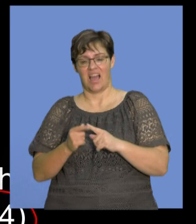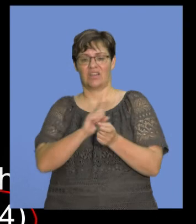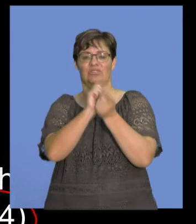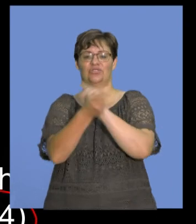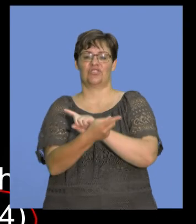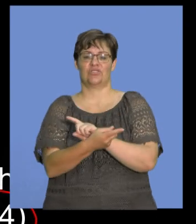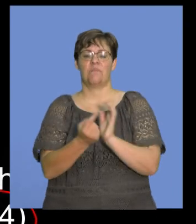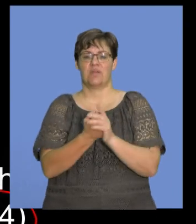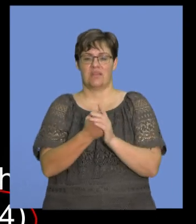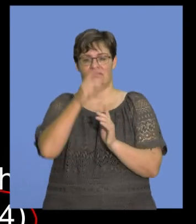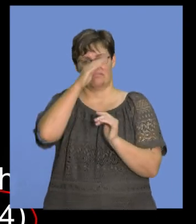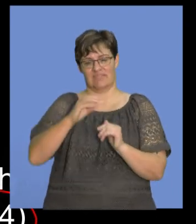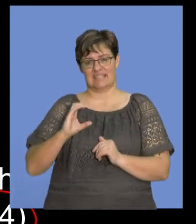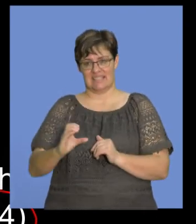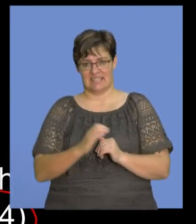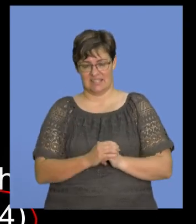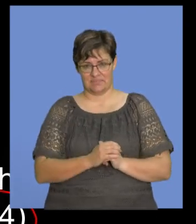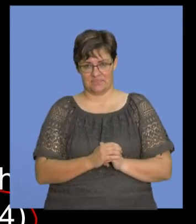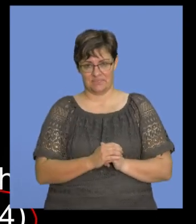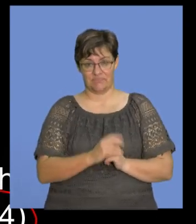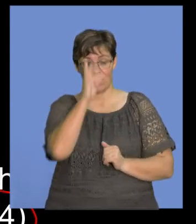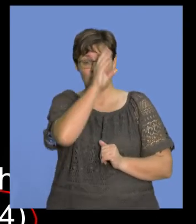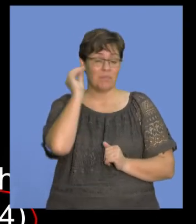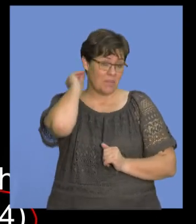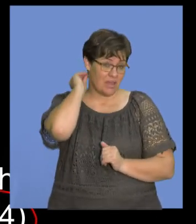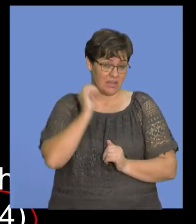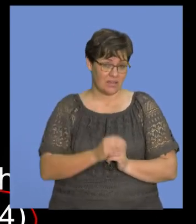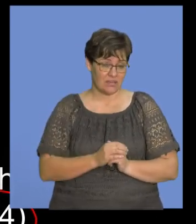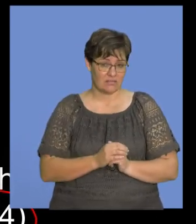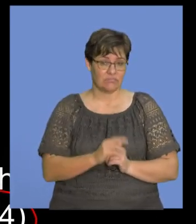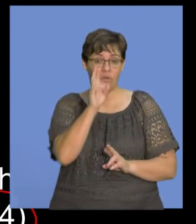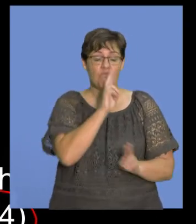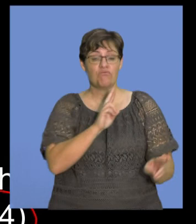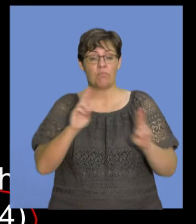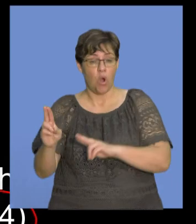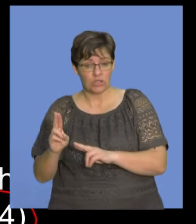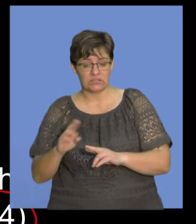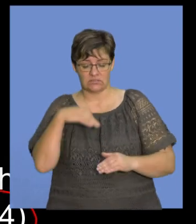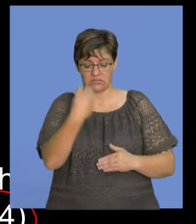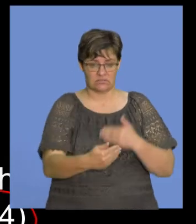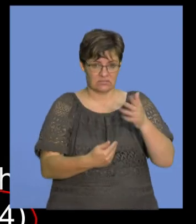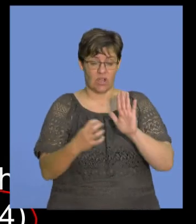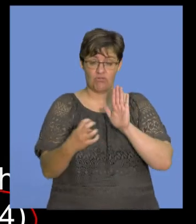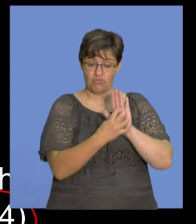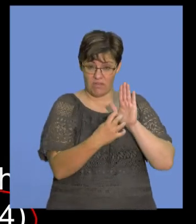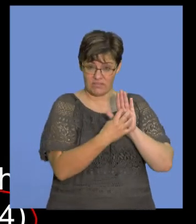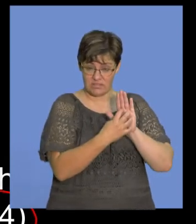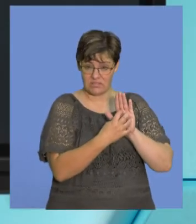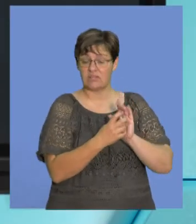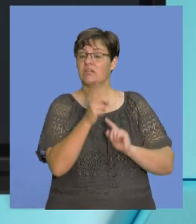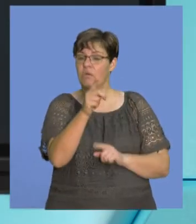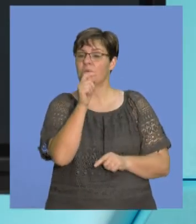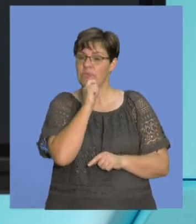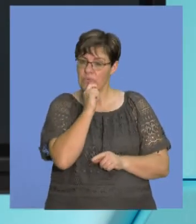second or the third phase of change, and that's phase C. Remember that, guys, when you are reporting on trends in a